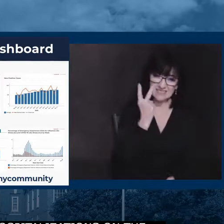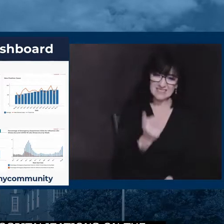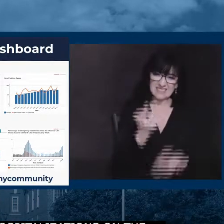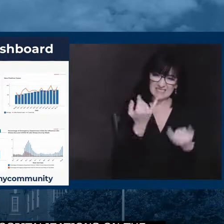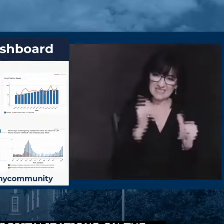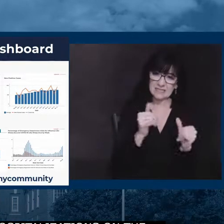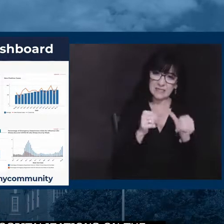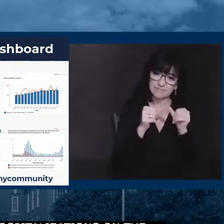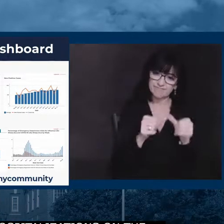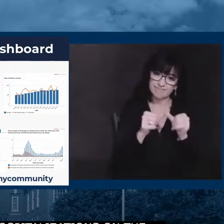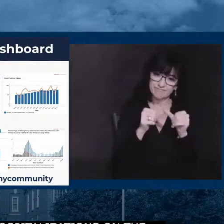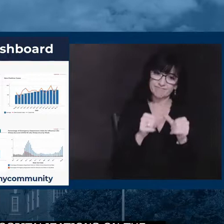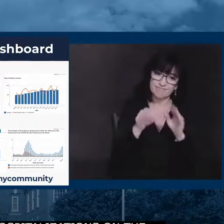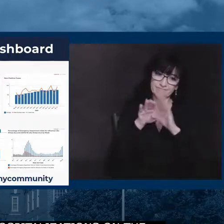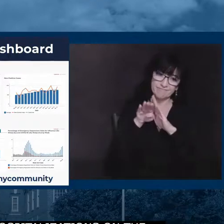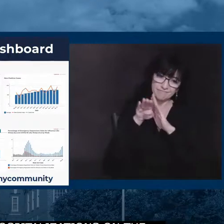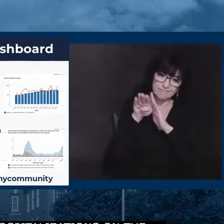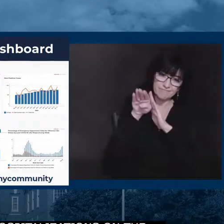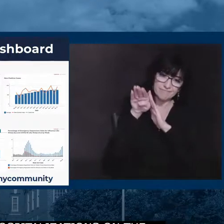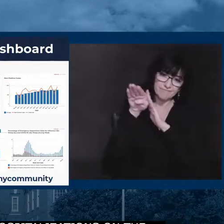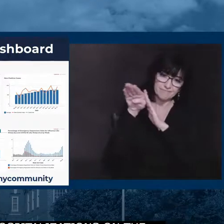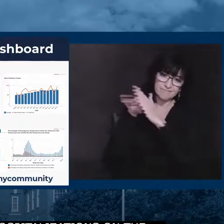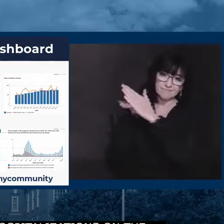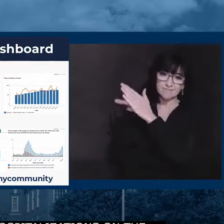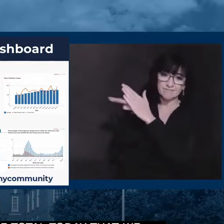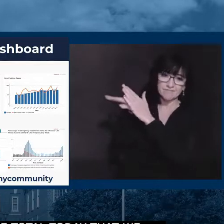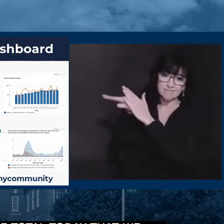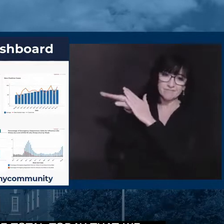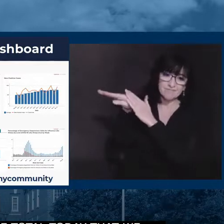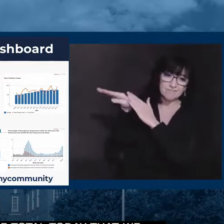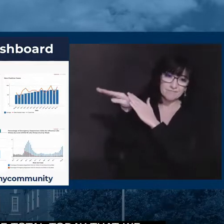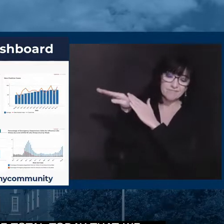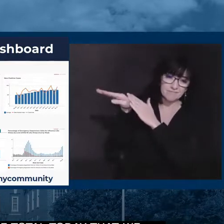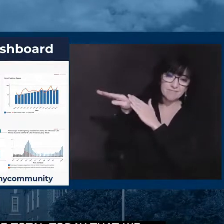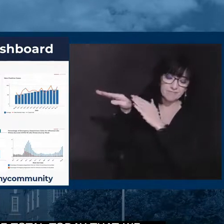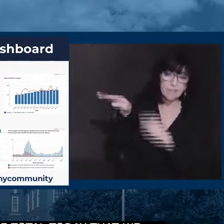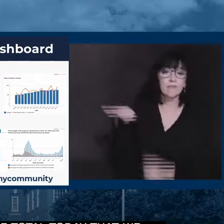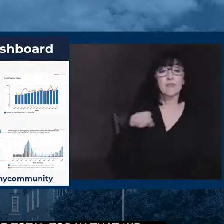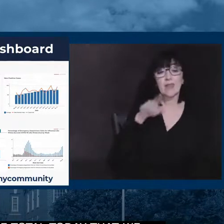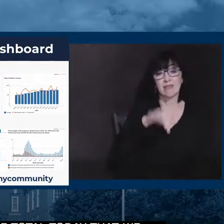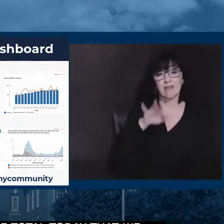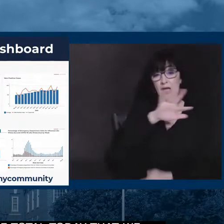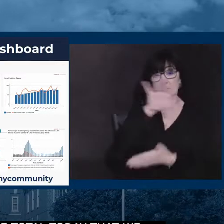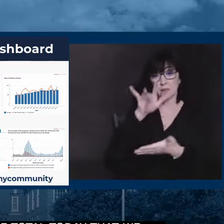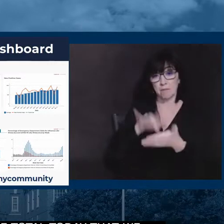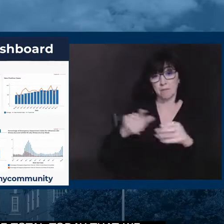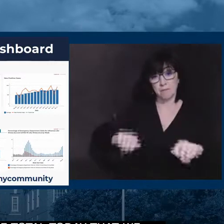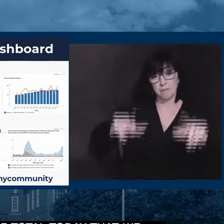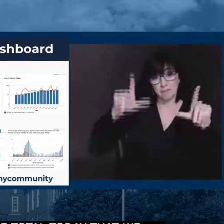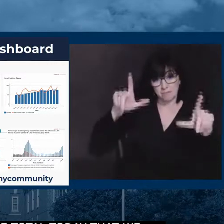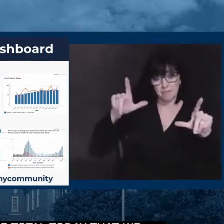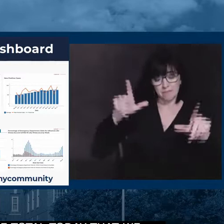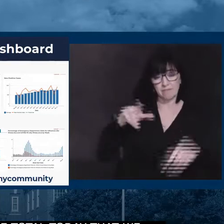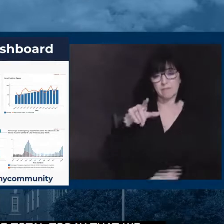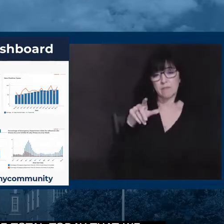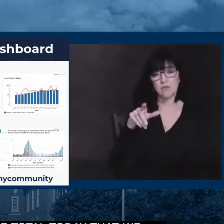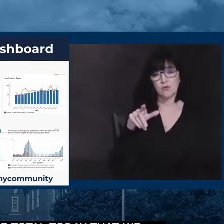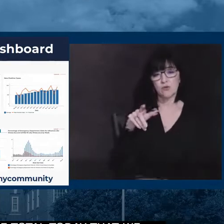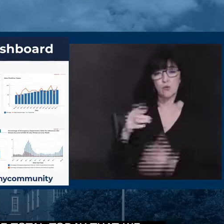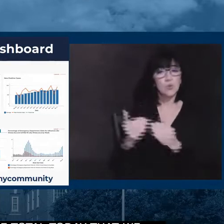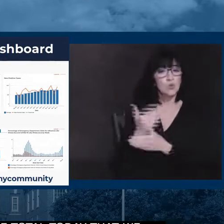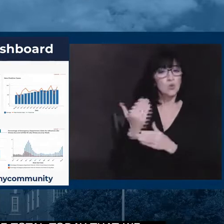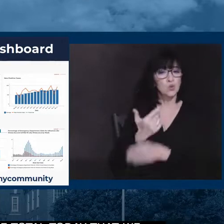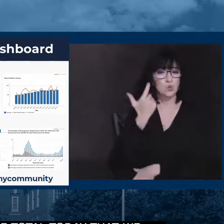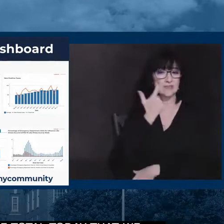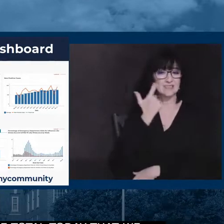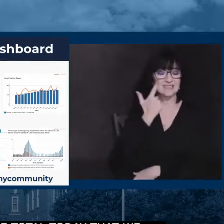we mentioned, I think was 376. And then the middle graph is of new hospitalizations day